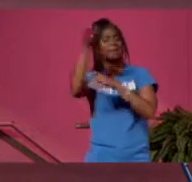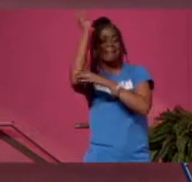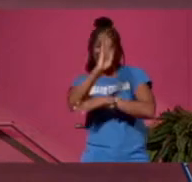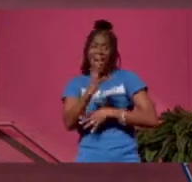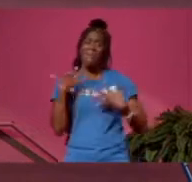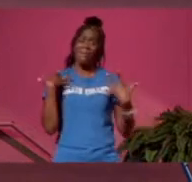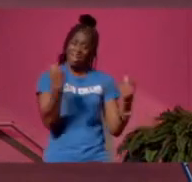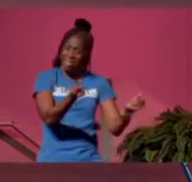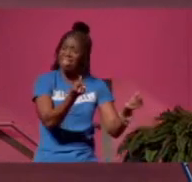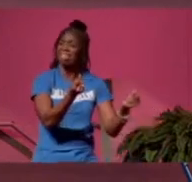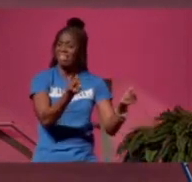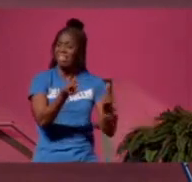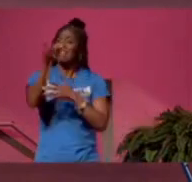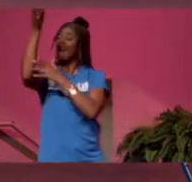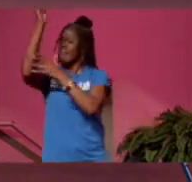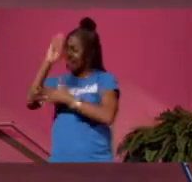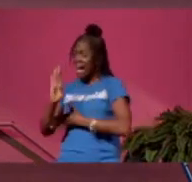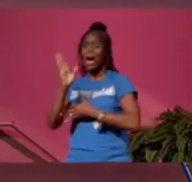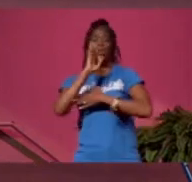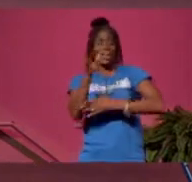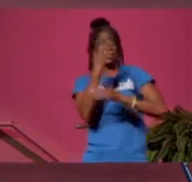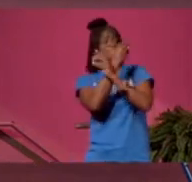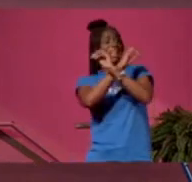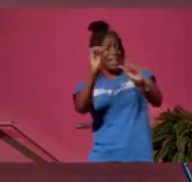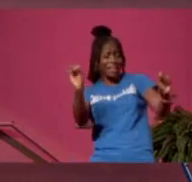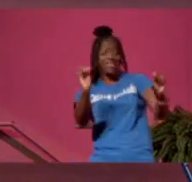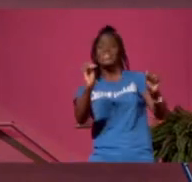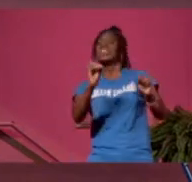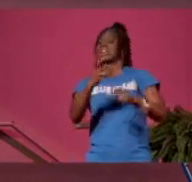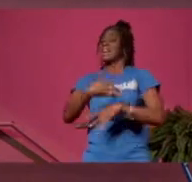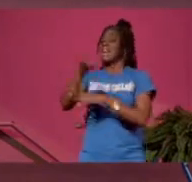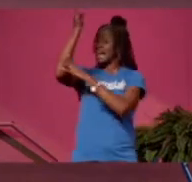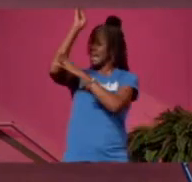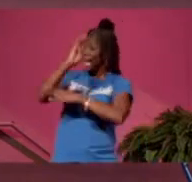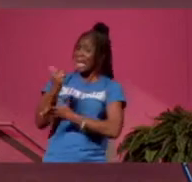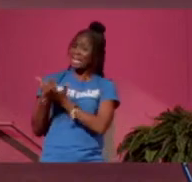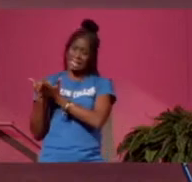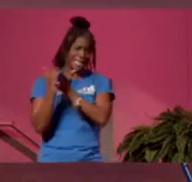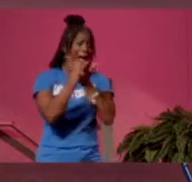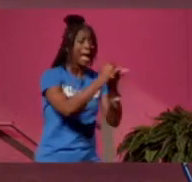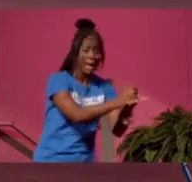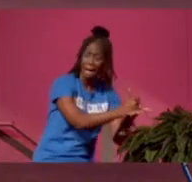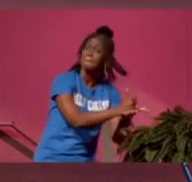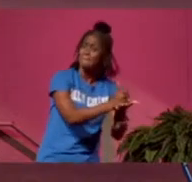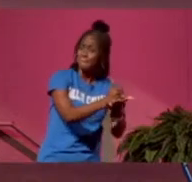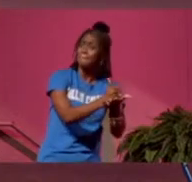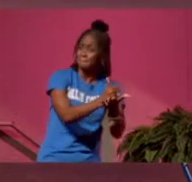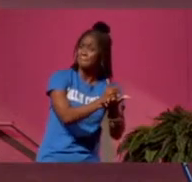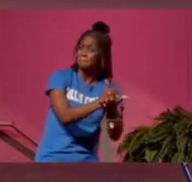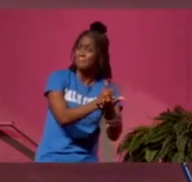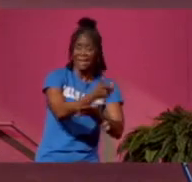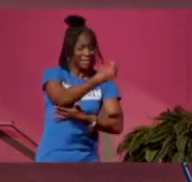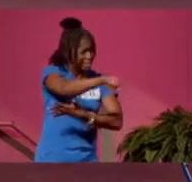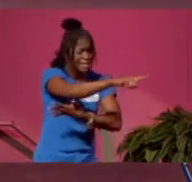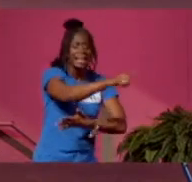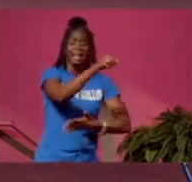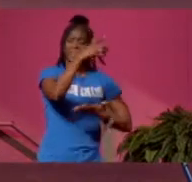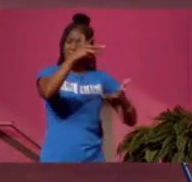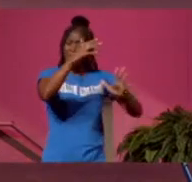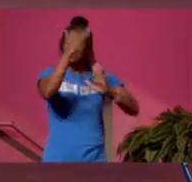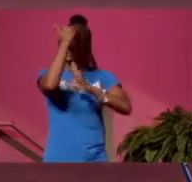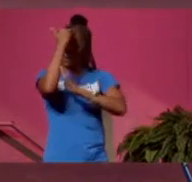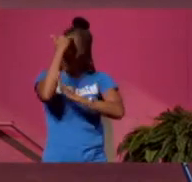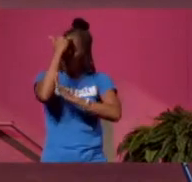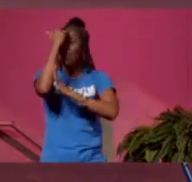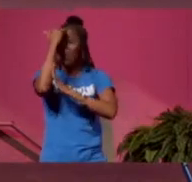healer, a God who is a deliverer, a God who is a bridge over troubled waters. They need to know